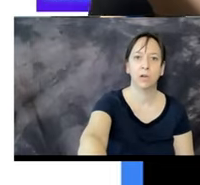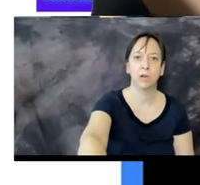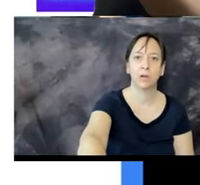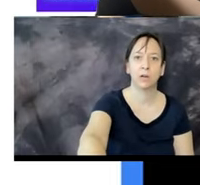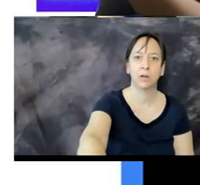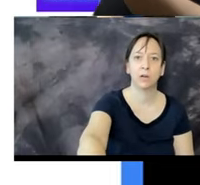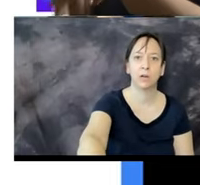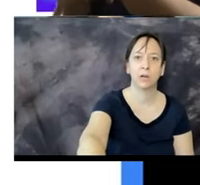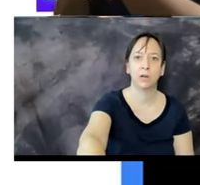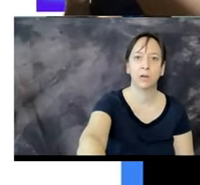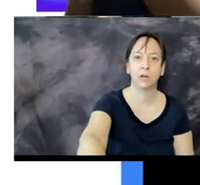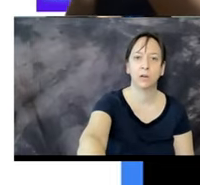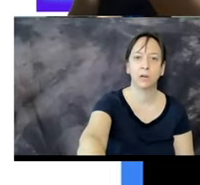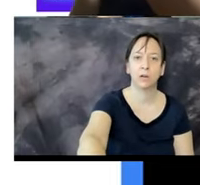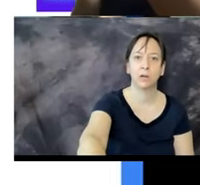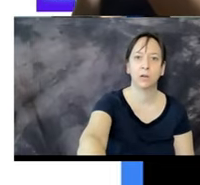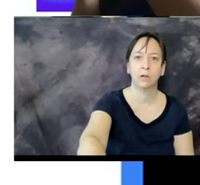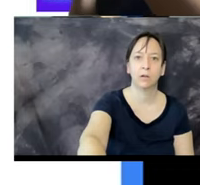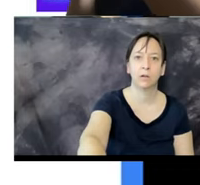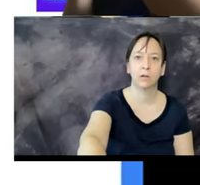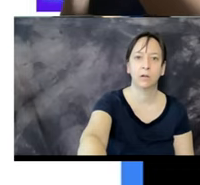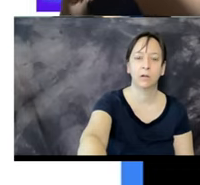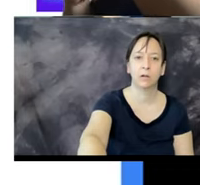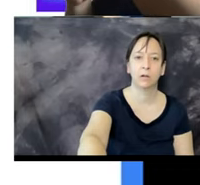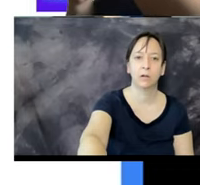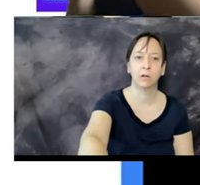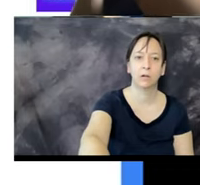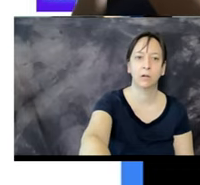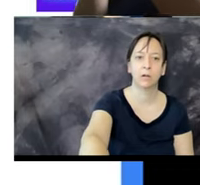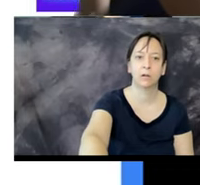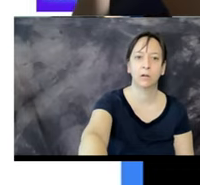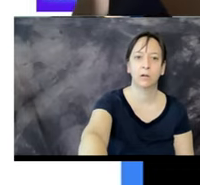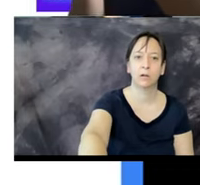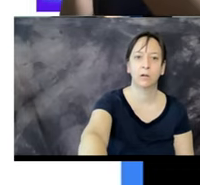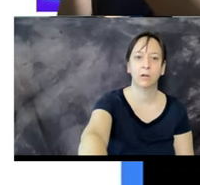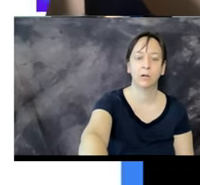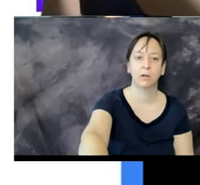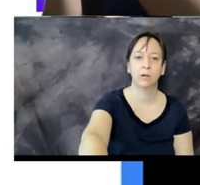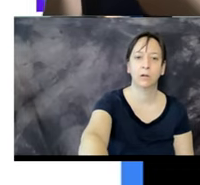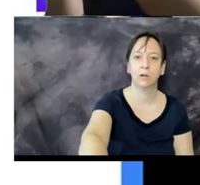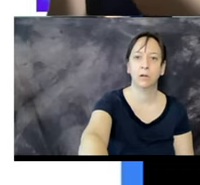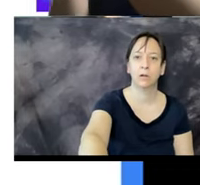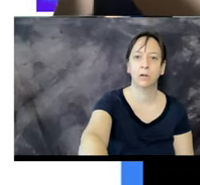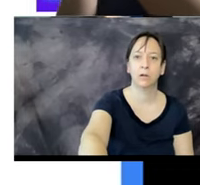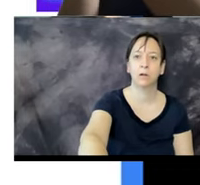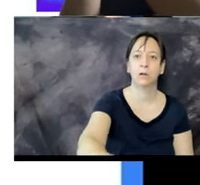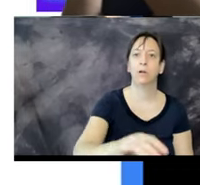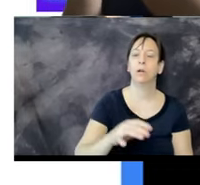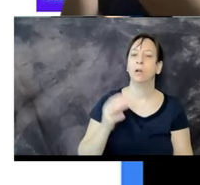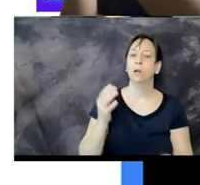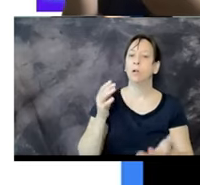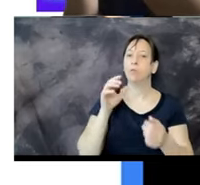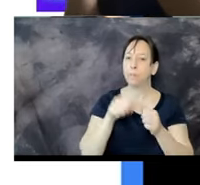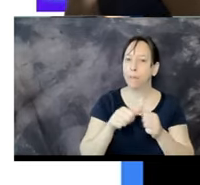So again, and we'll ask for some volunteers here, but we want you to remember that we're thinking about